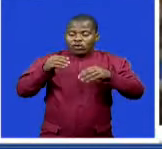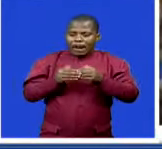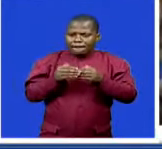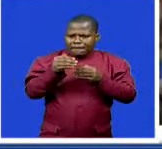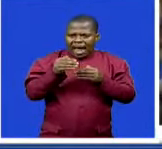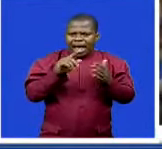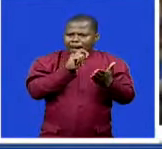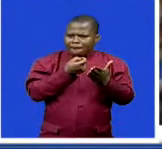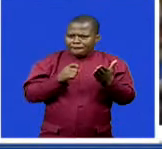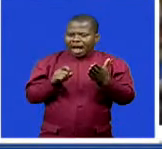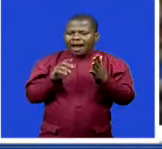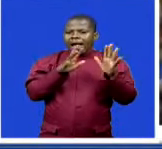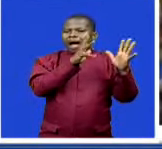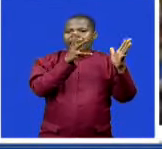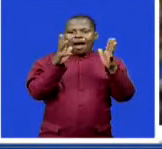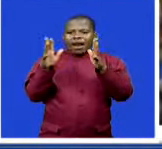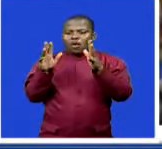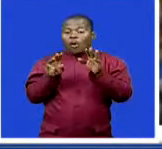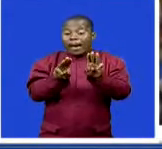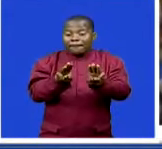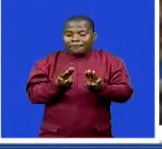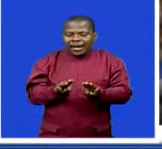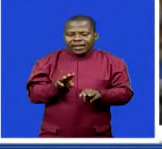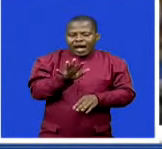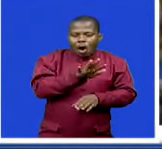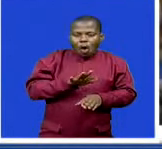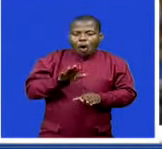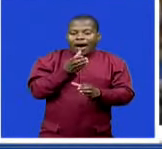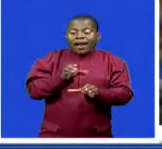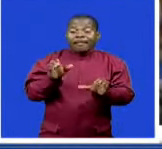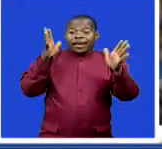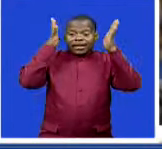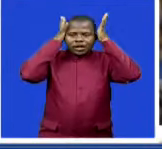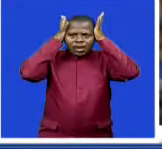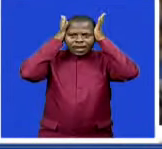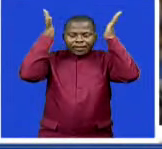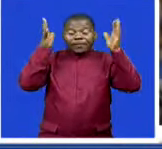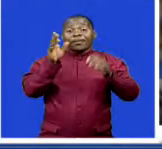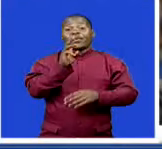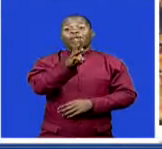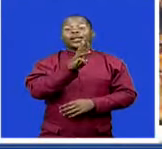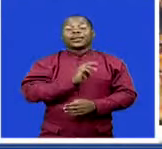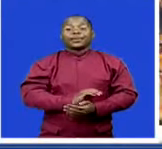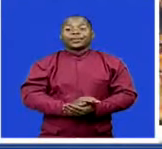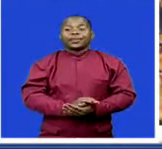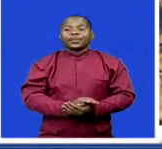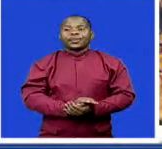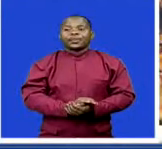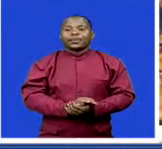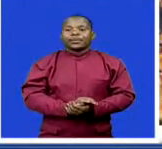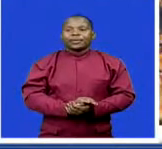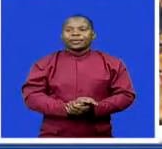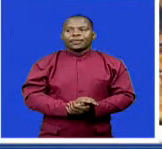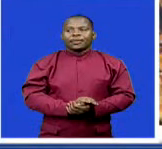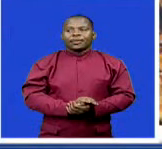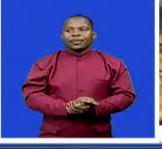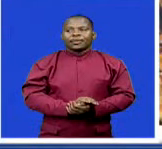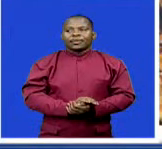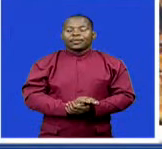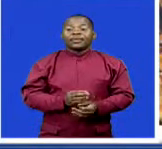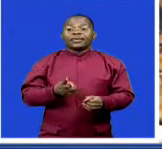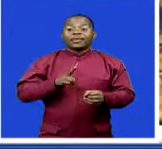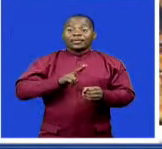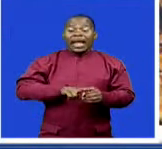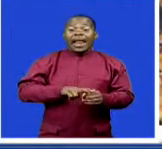hallelujah. On the news, I'm Polile Mazia at Mandvulo Grand Hall, Lozita Palace. Pam. As Eswatini